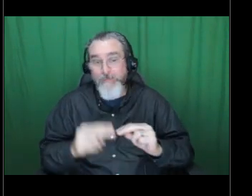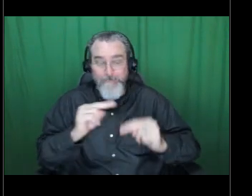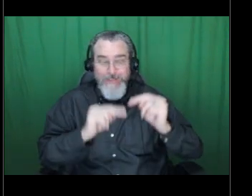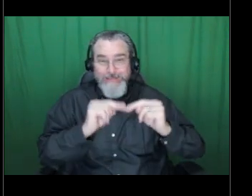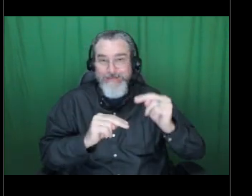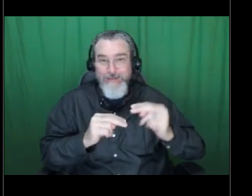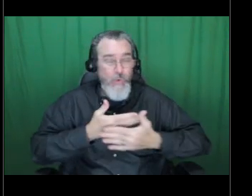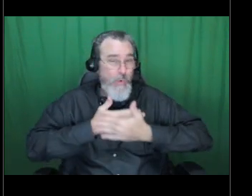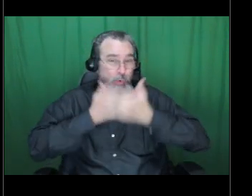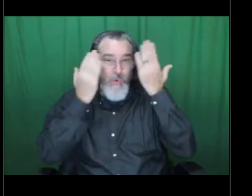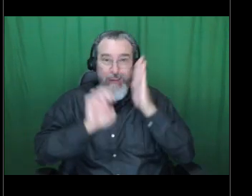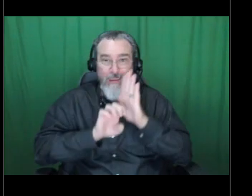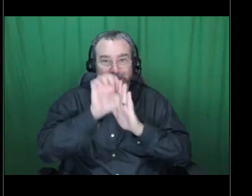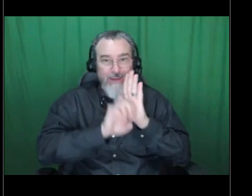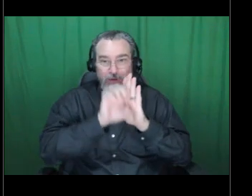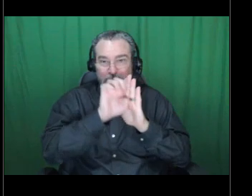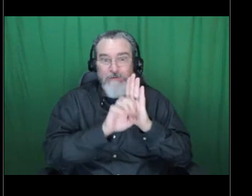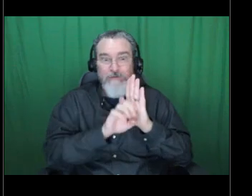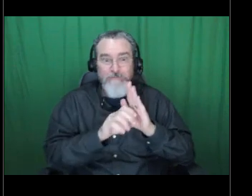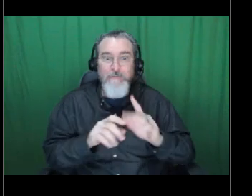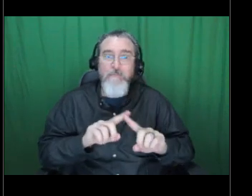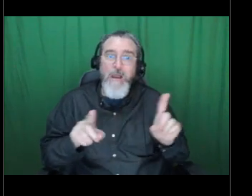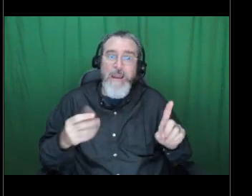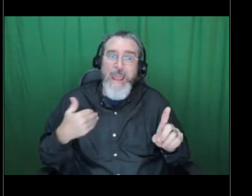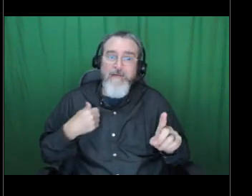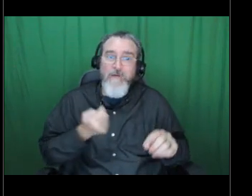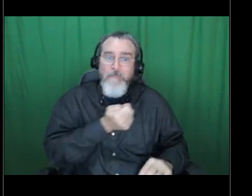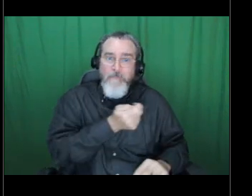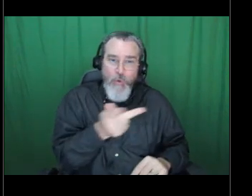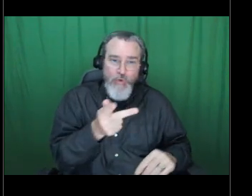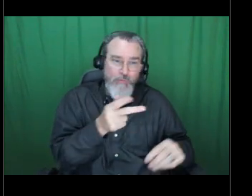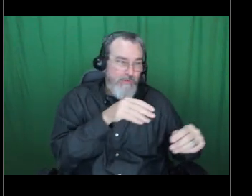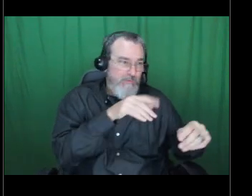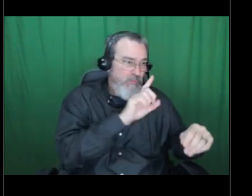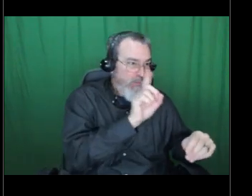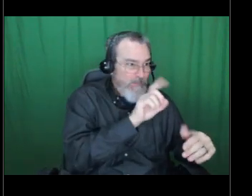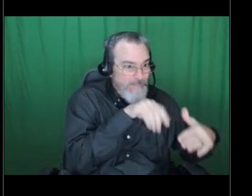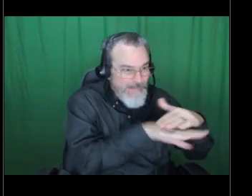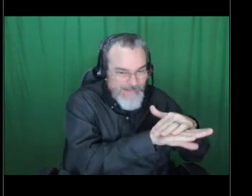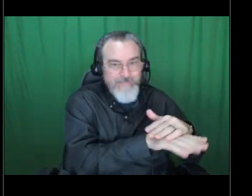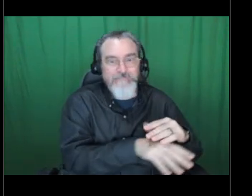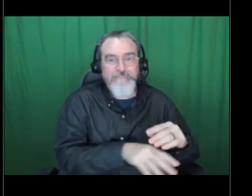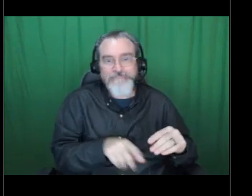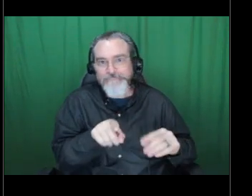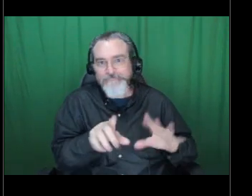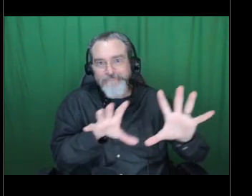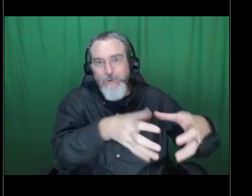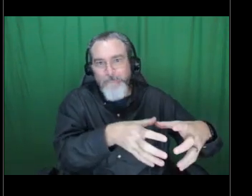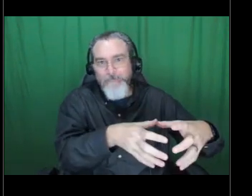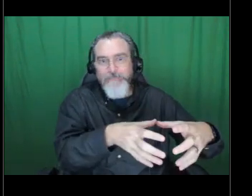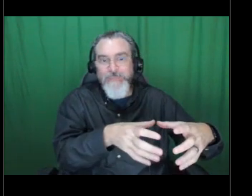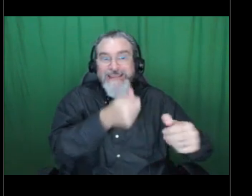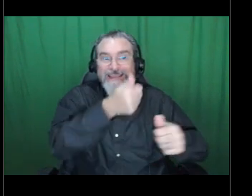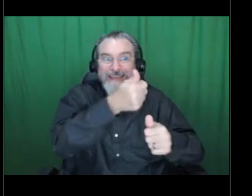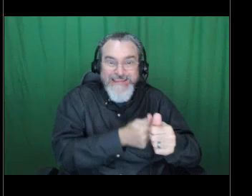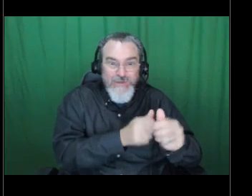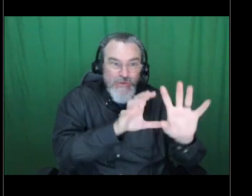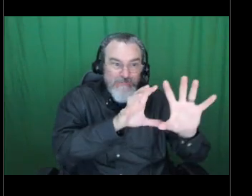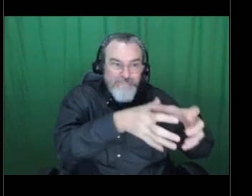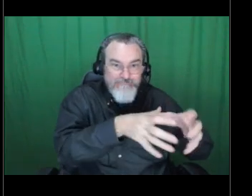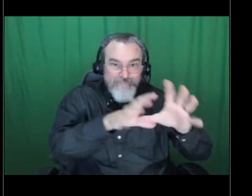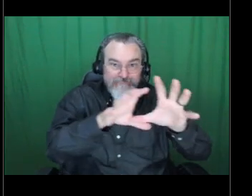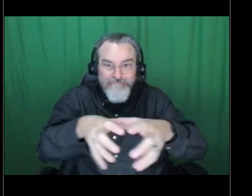multiple common use entrances serving clustered dwelling units. Each cluster must